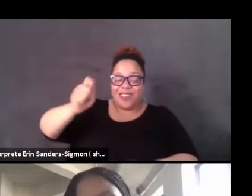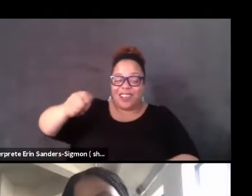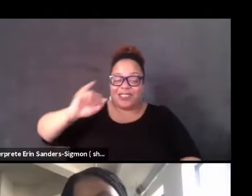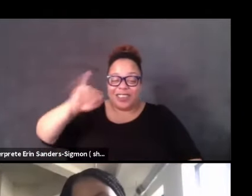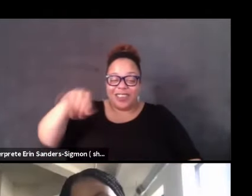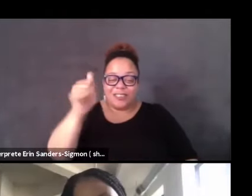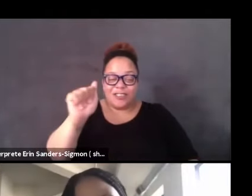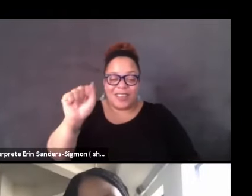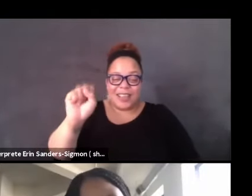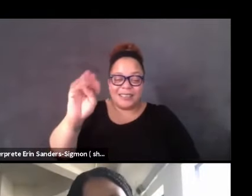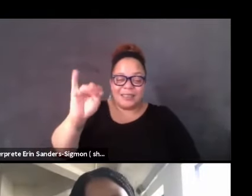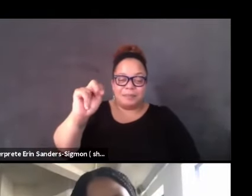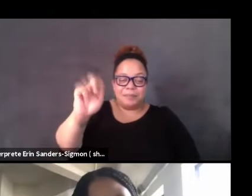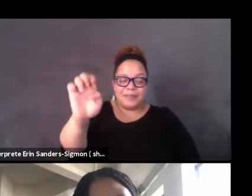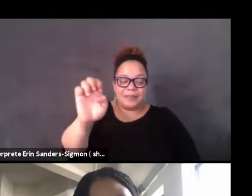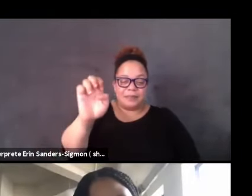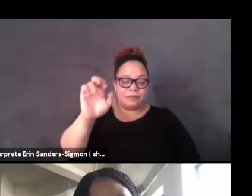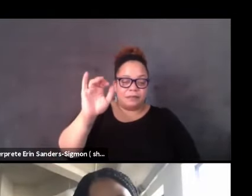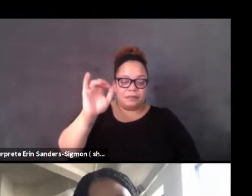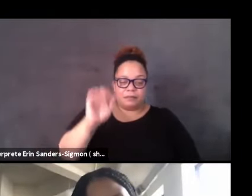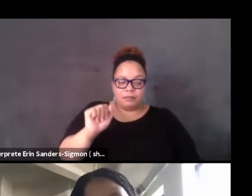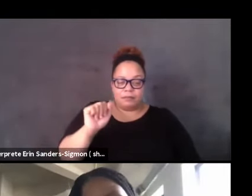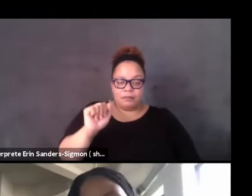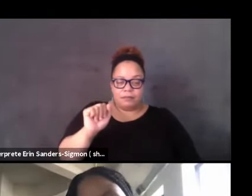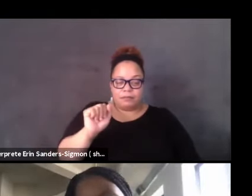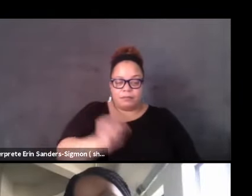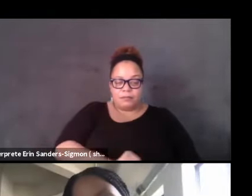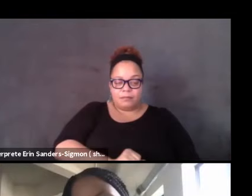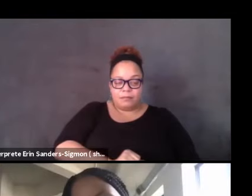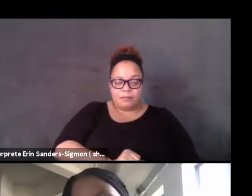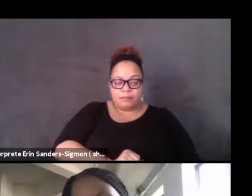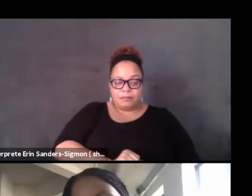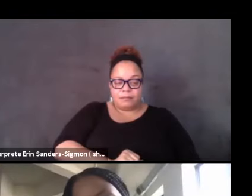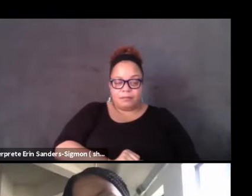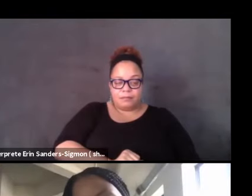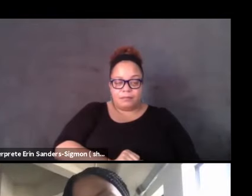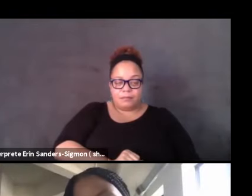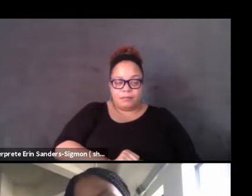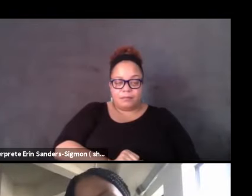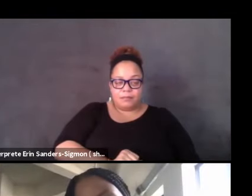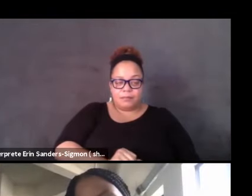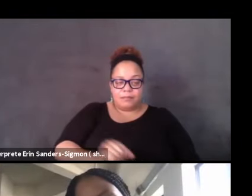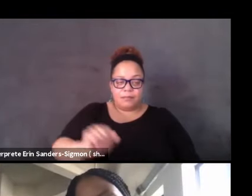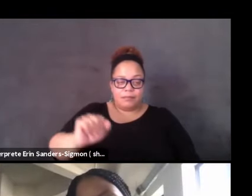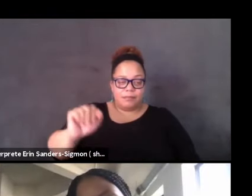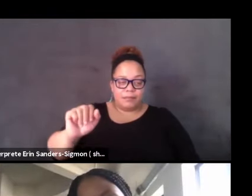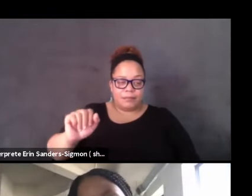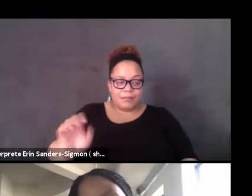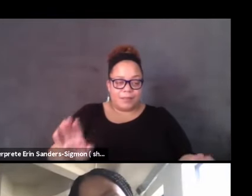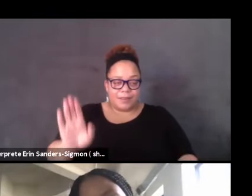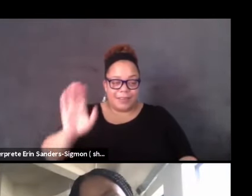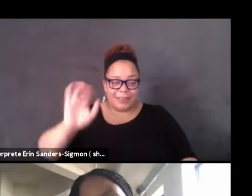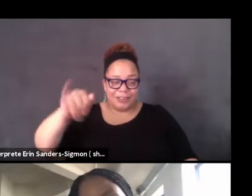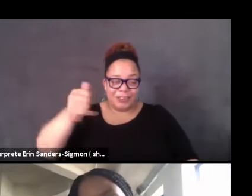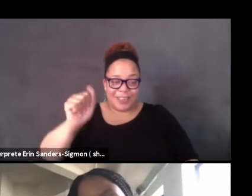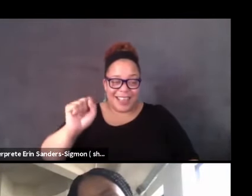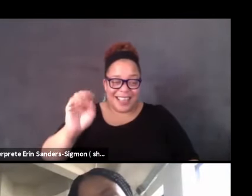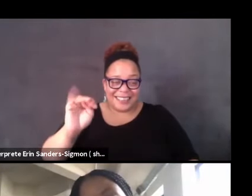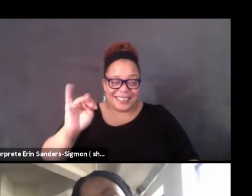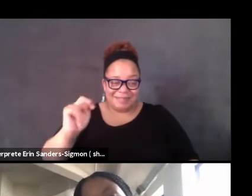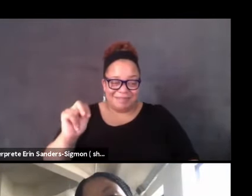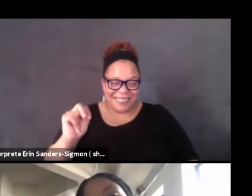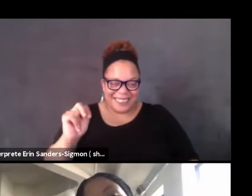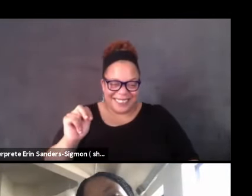is an author with the Berkeley Penguin Random House. She's also was a Future of Storytelling Fellow. Her visual artwork has been featured in